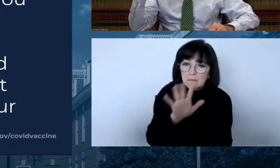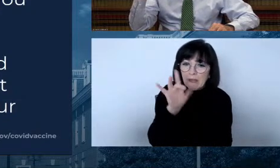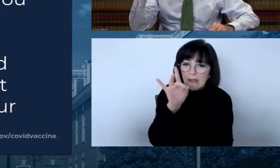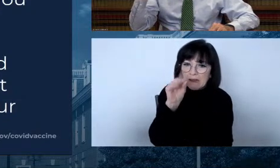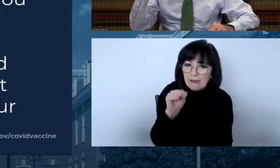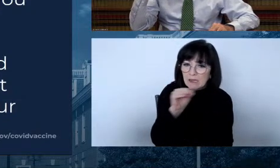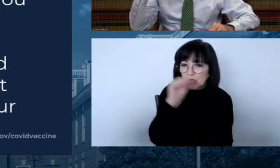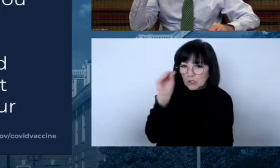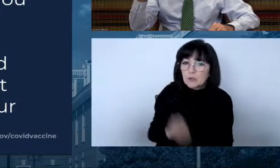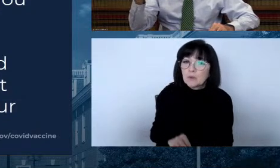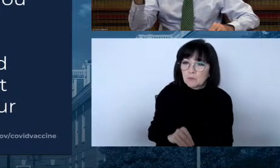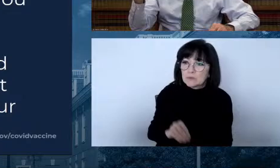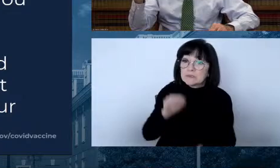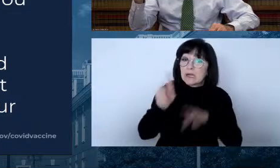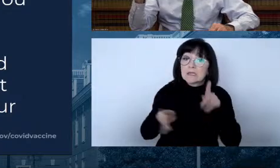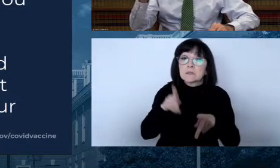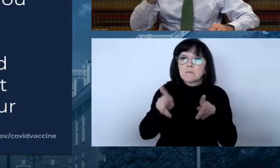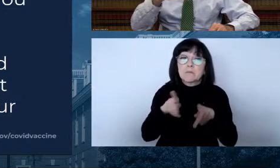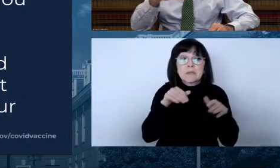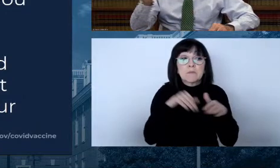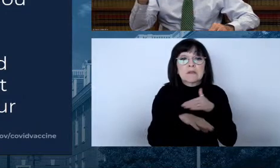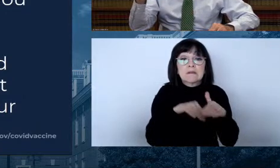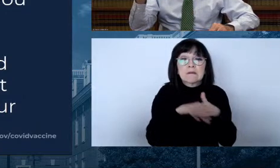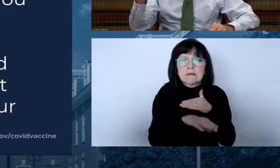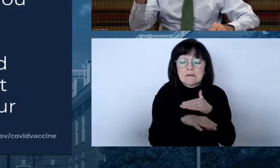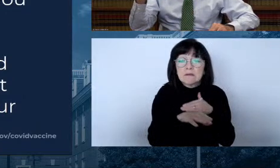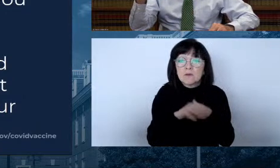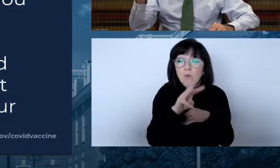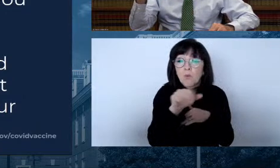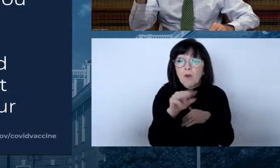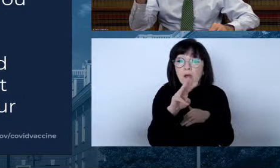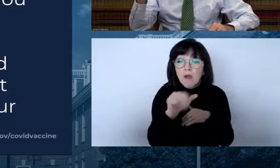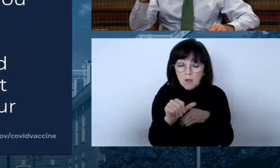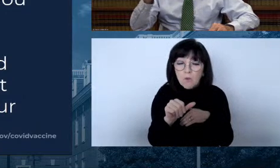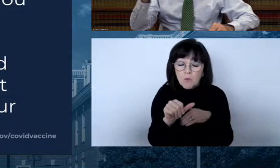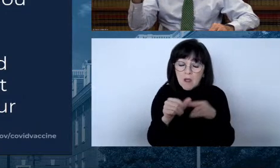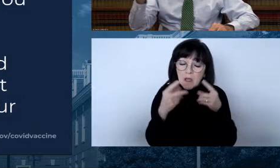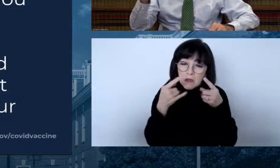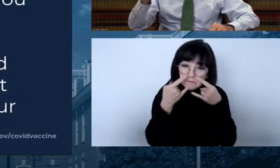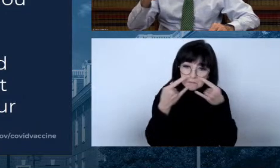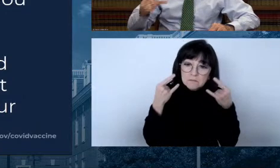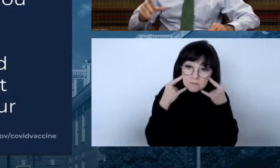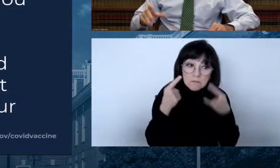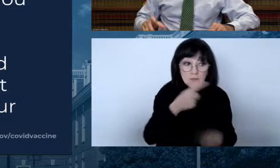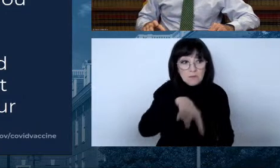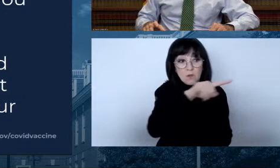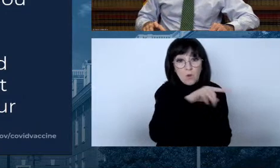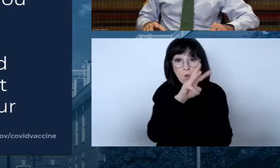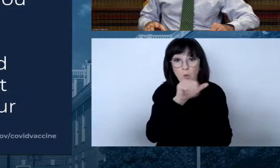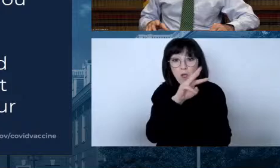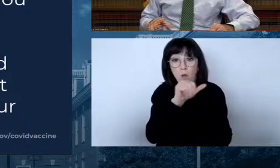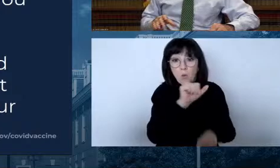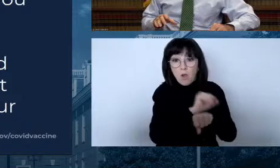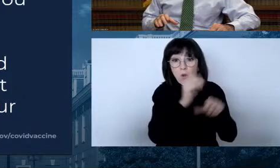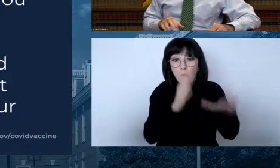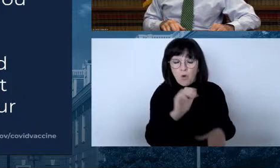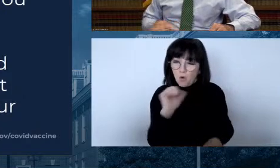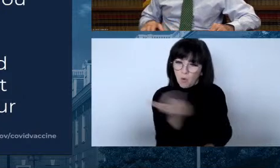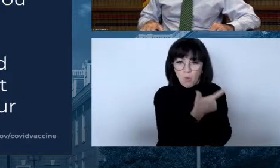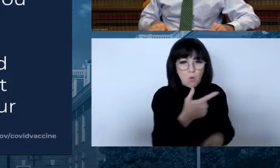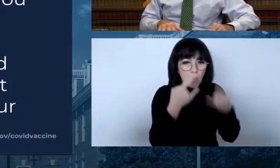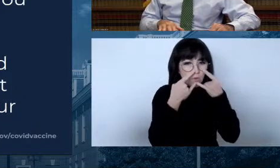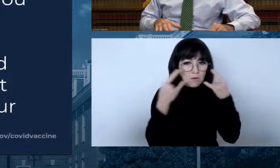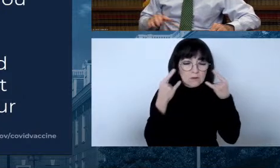go are wearing their masks. All their employees are wearing their mask, and they've had minimal outbreak there,